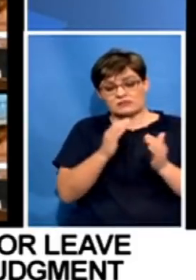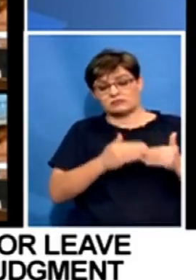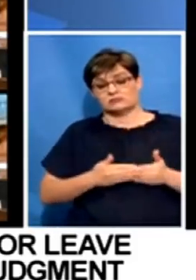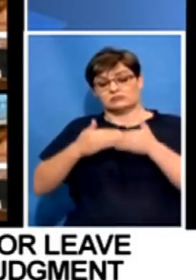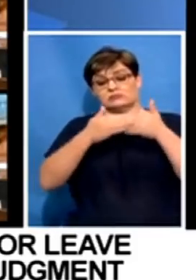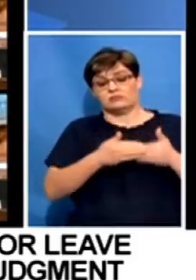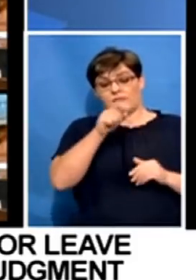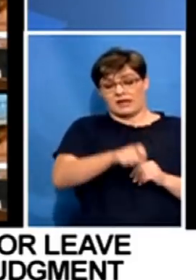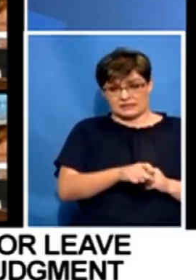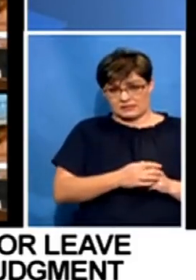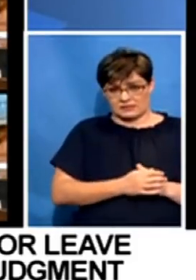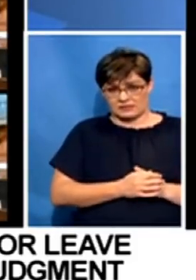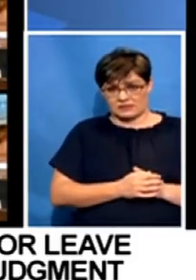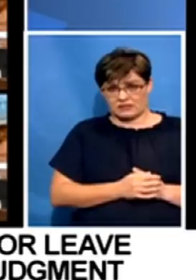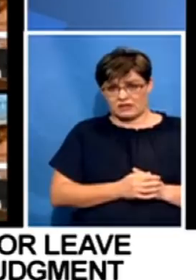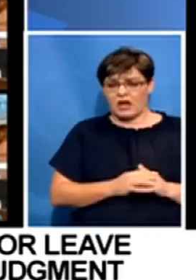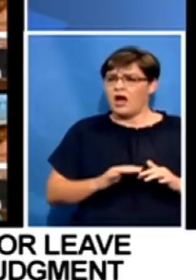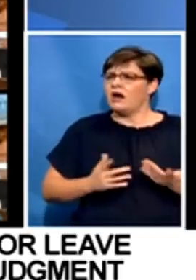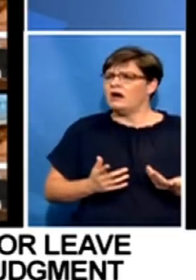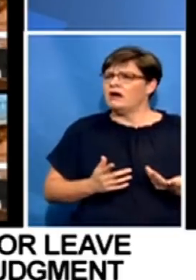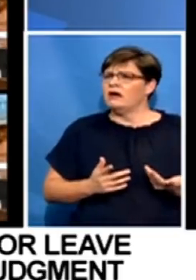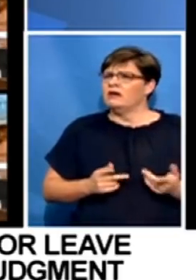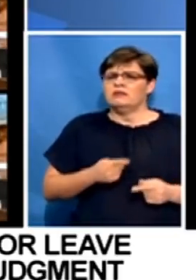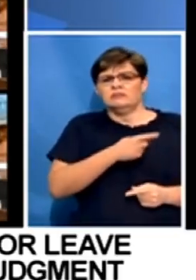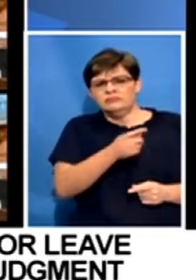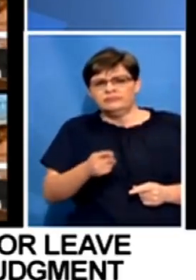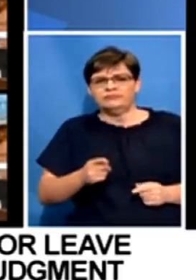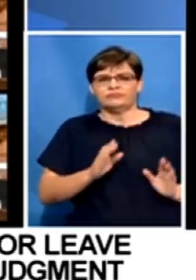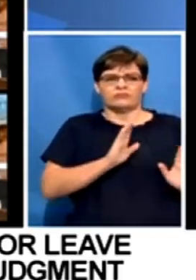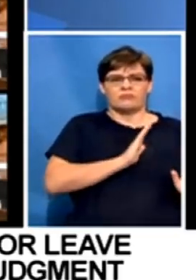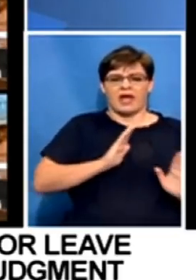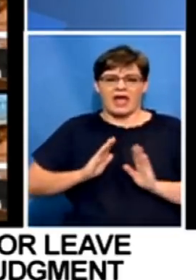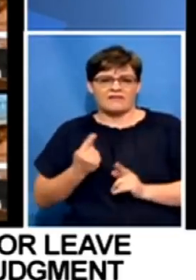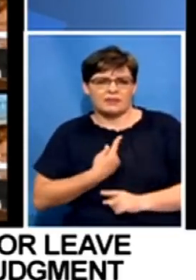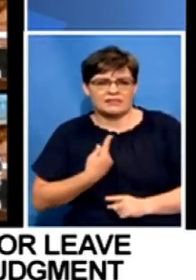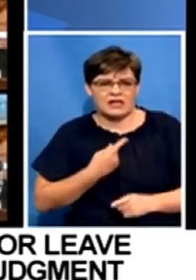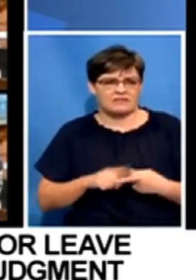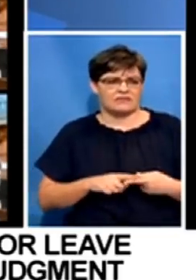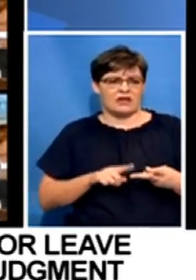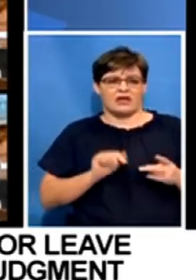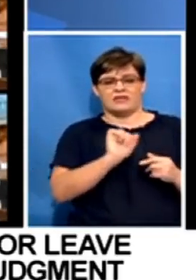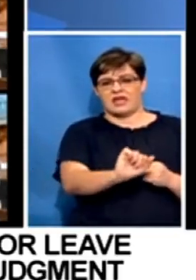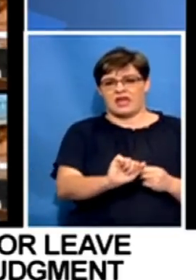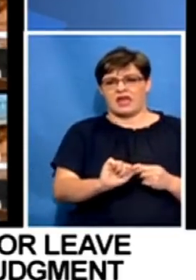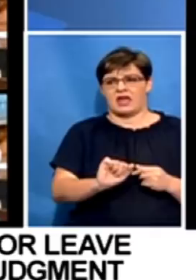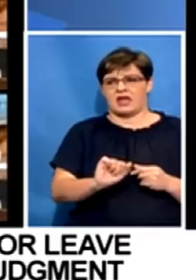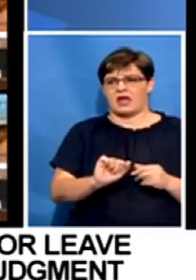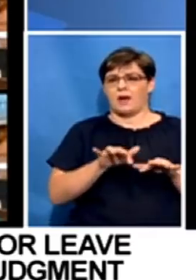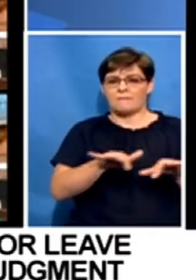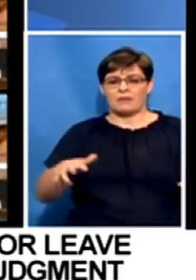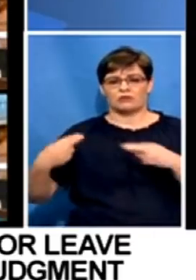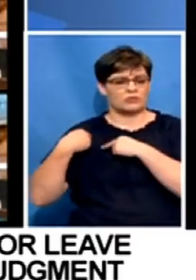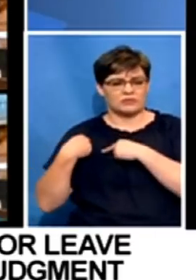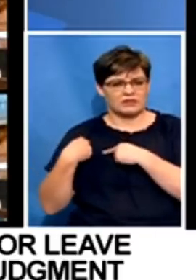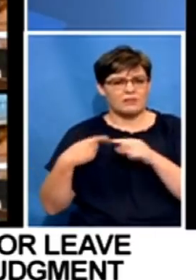how they conduct themselves in their public duties, but it's about how they conduct